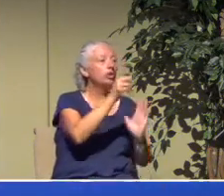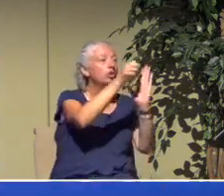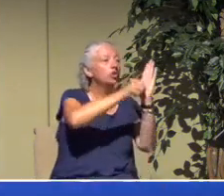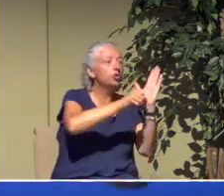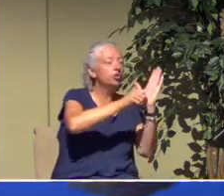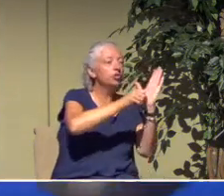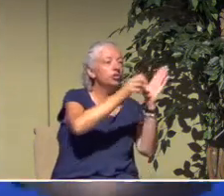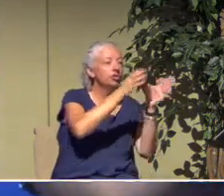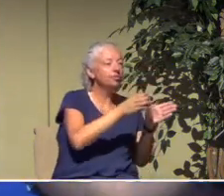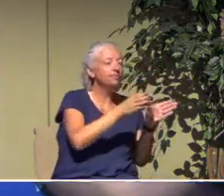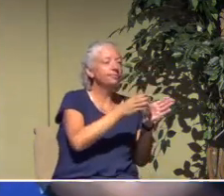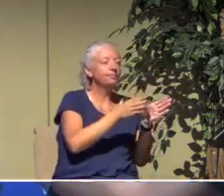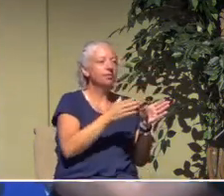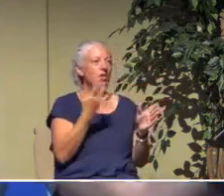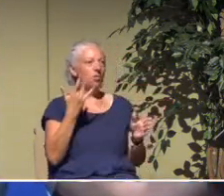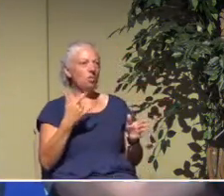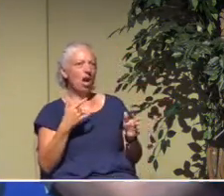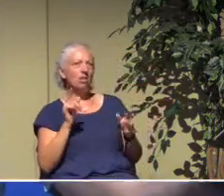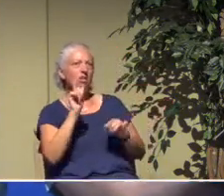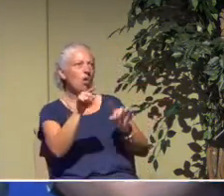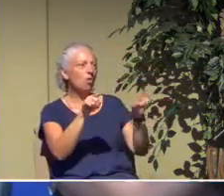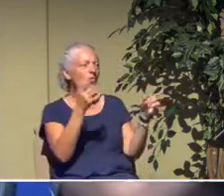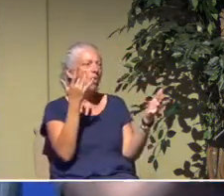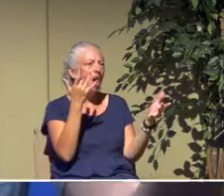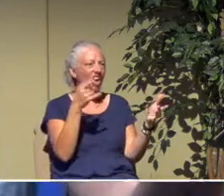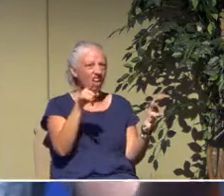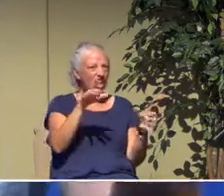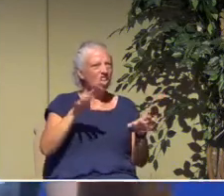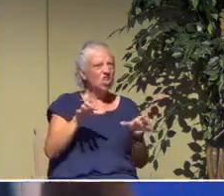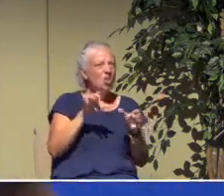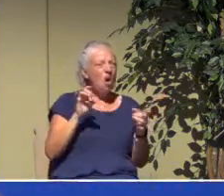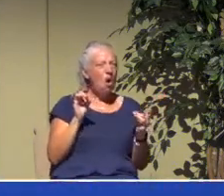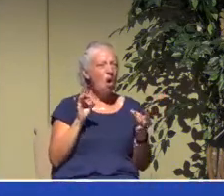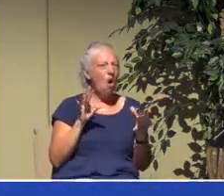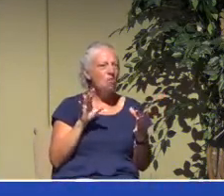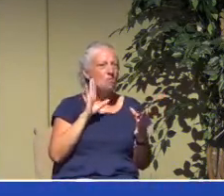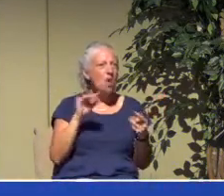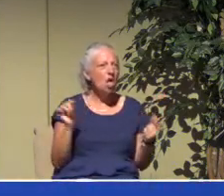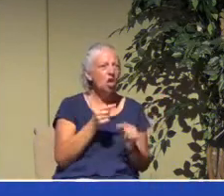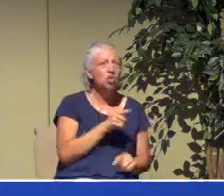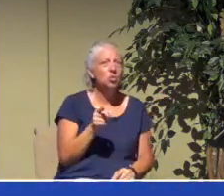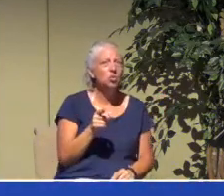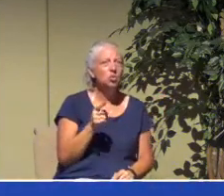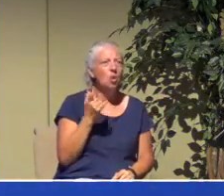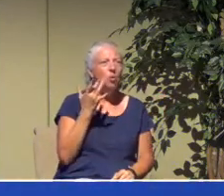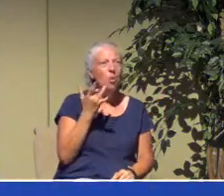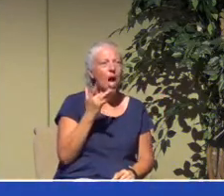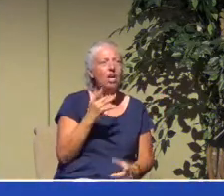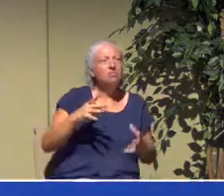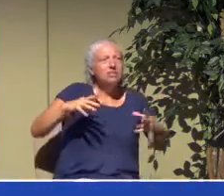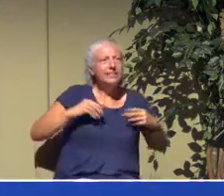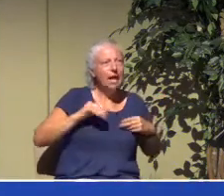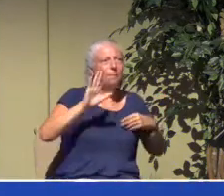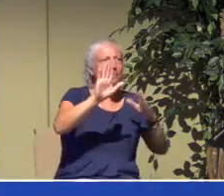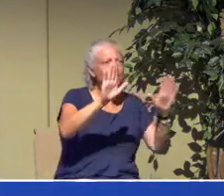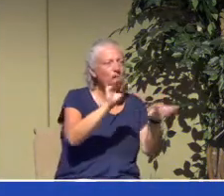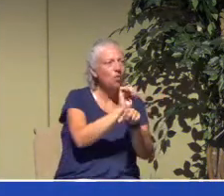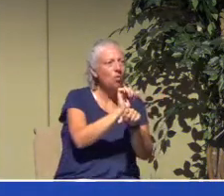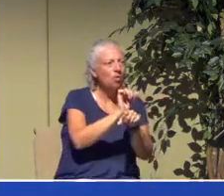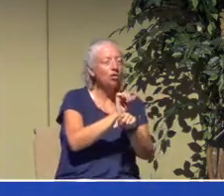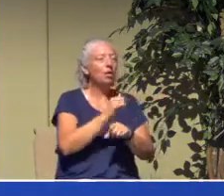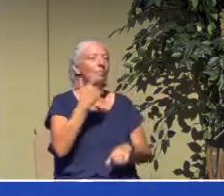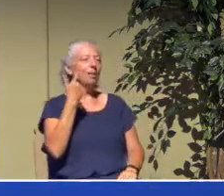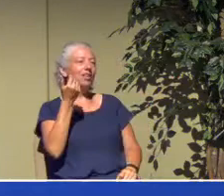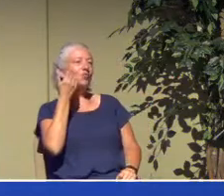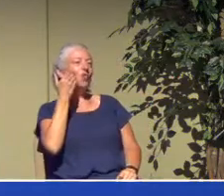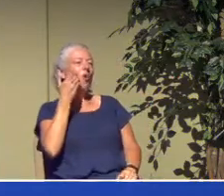it that you submit yourself to that? They're going to do something horrible. They're going to hurt you. Why do you do that? Because you know it's good for you, and that